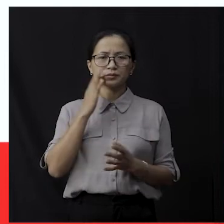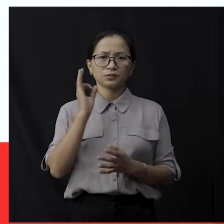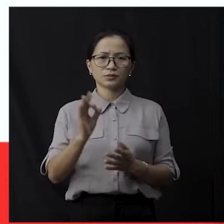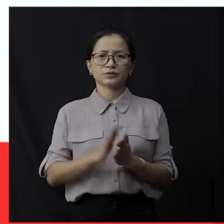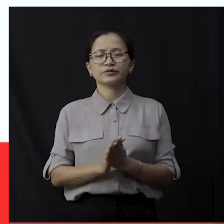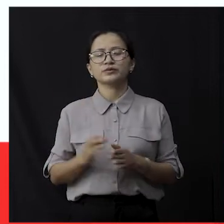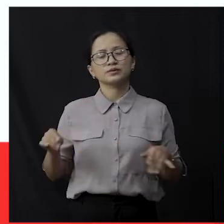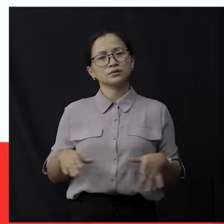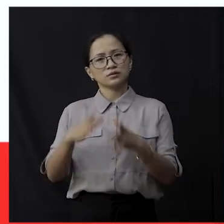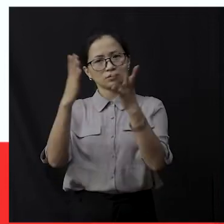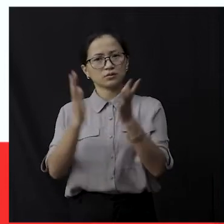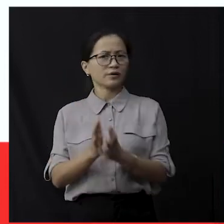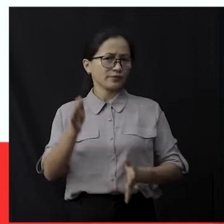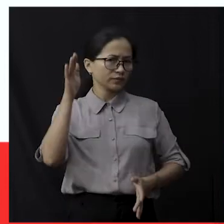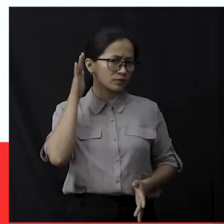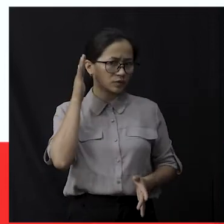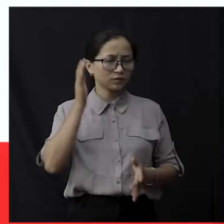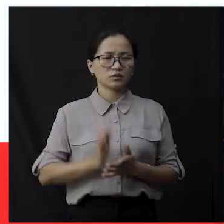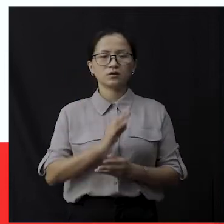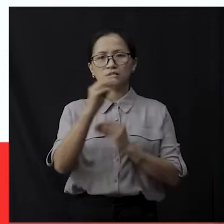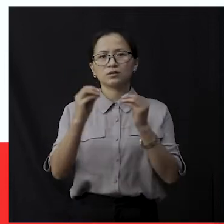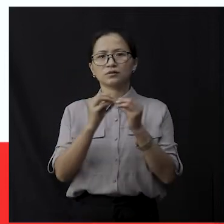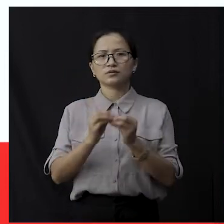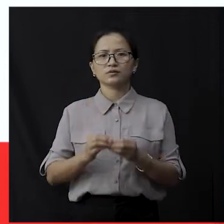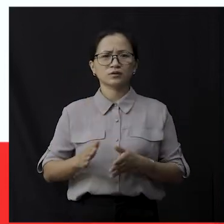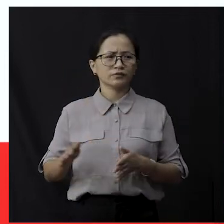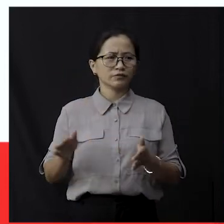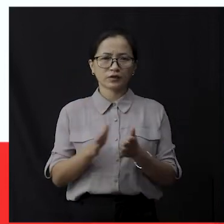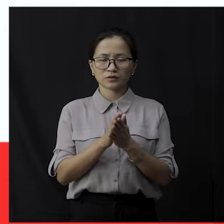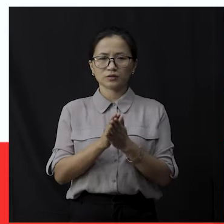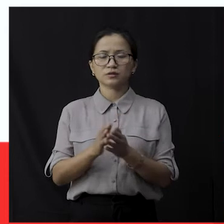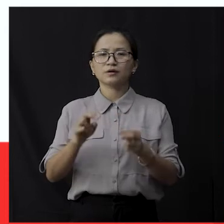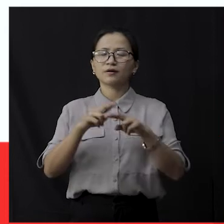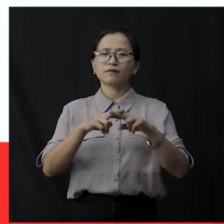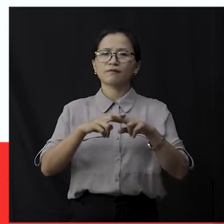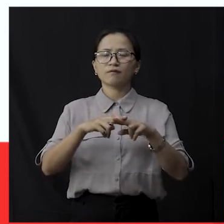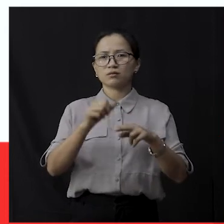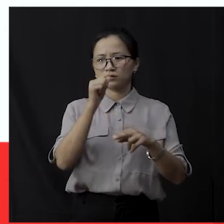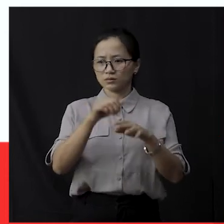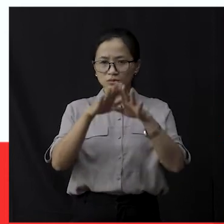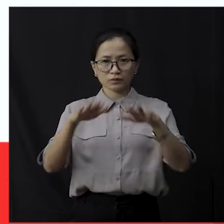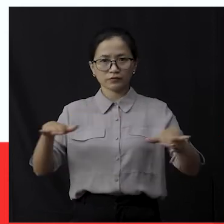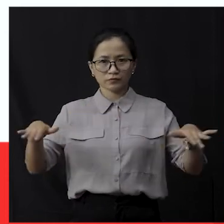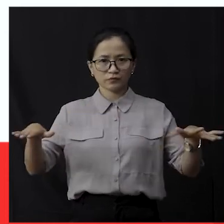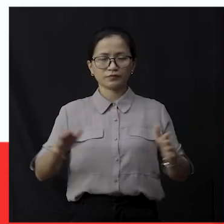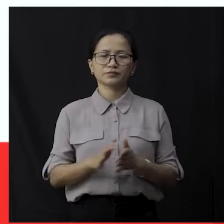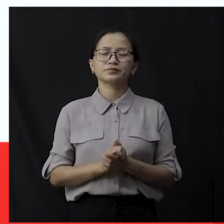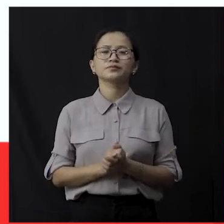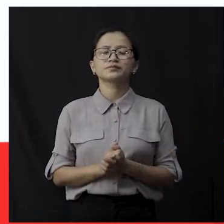trees. Have you heard about floods? Have you heard about